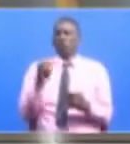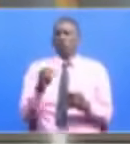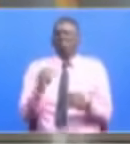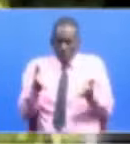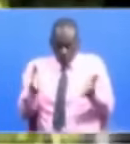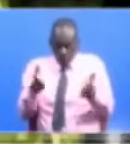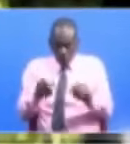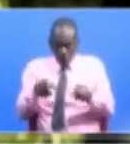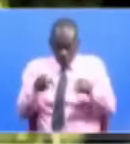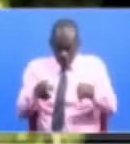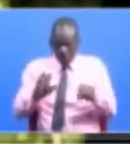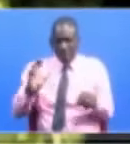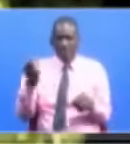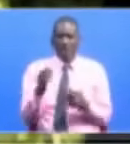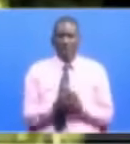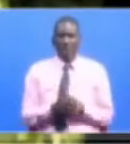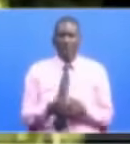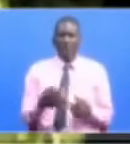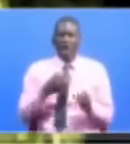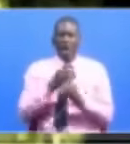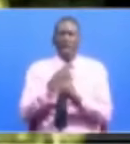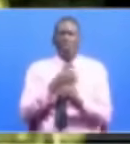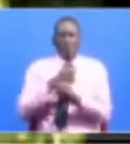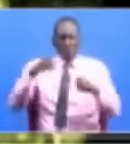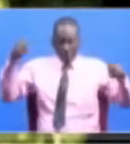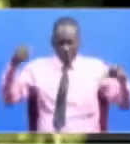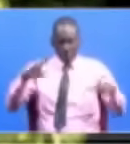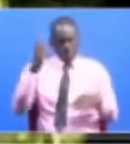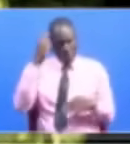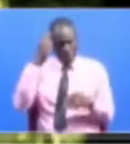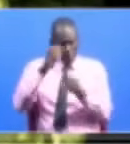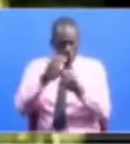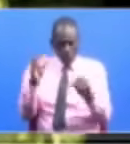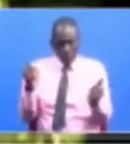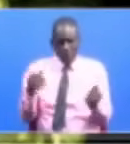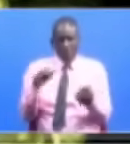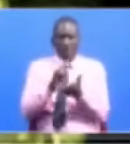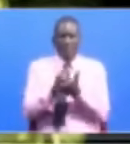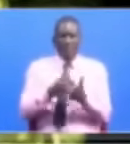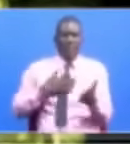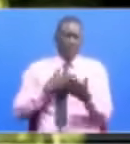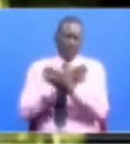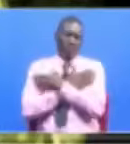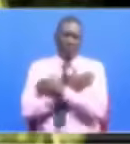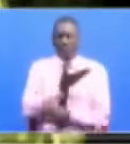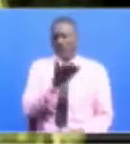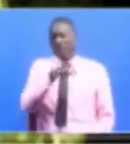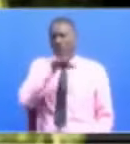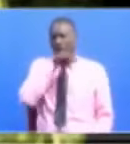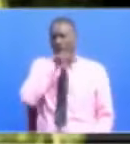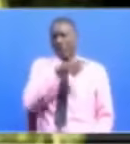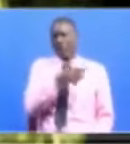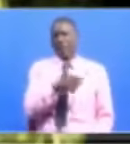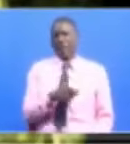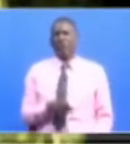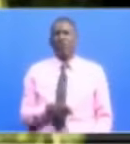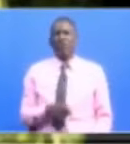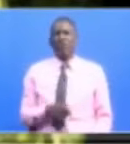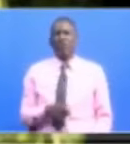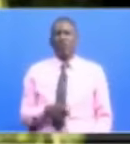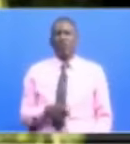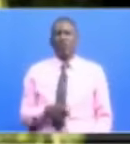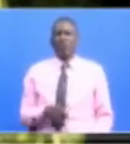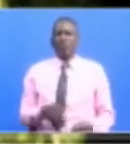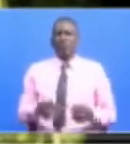in the country. I have no doubt in my mind that my friend could easily be